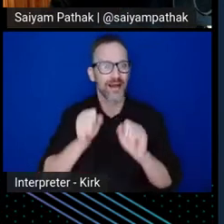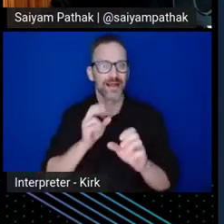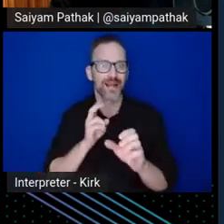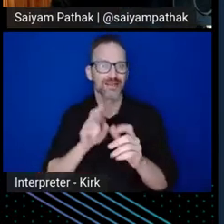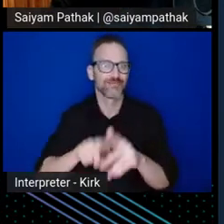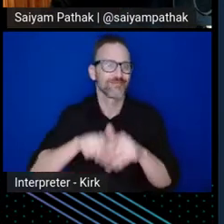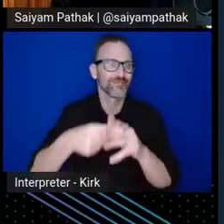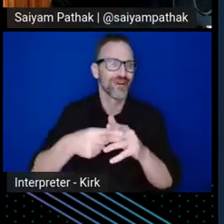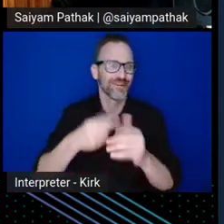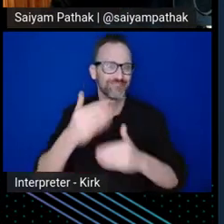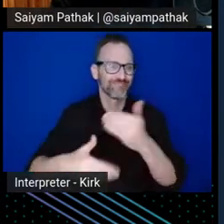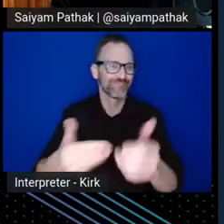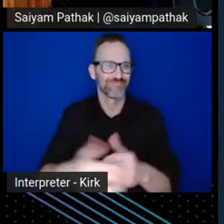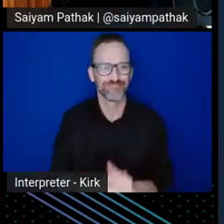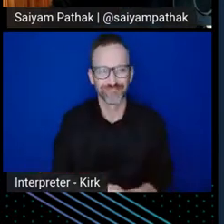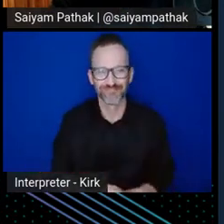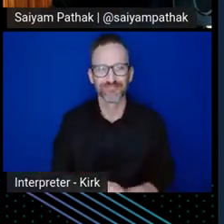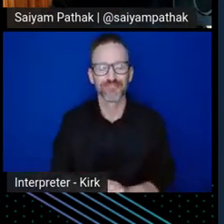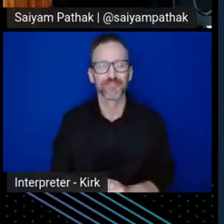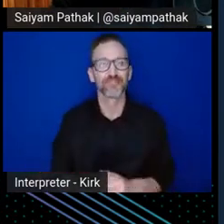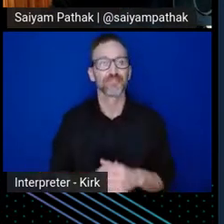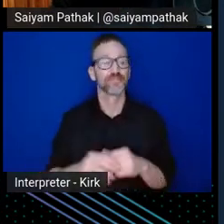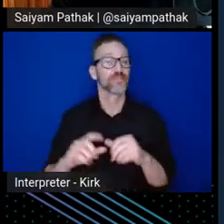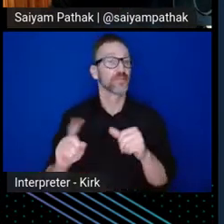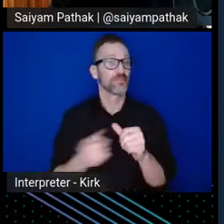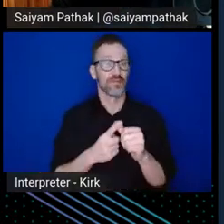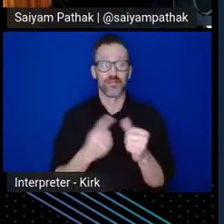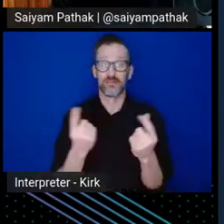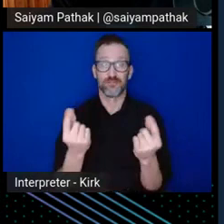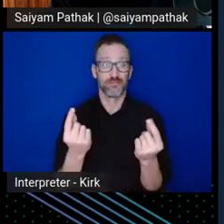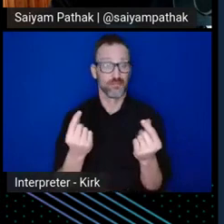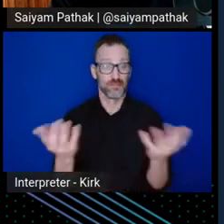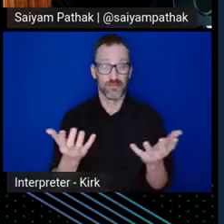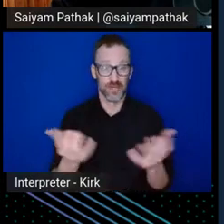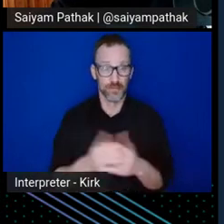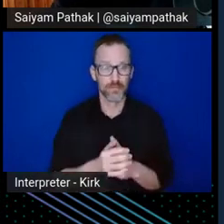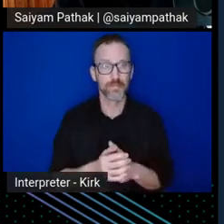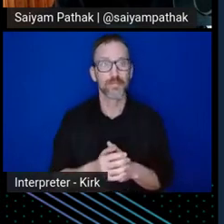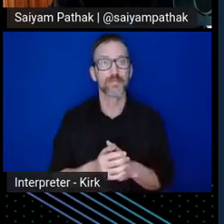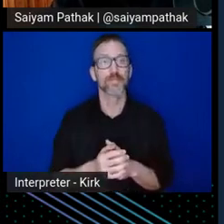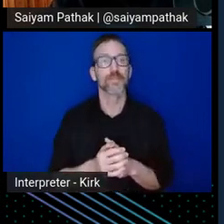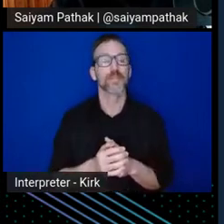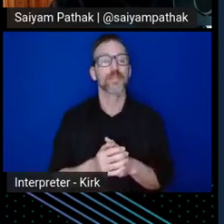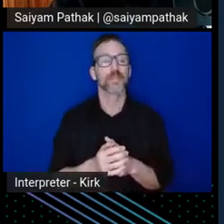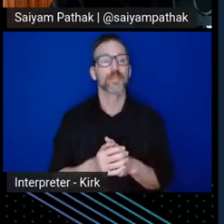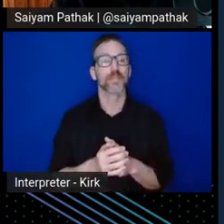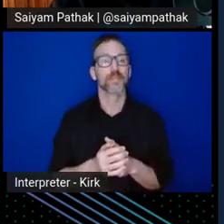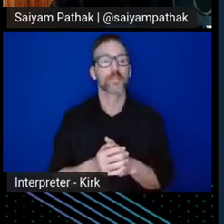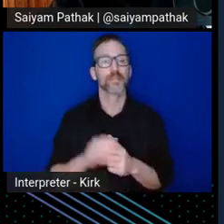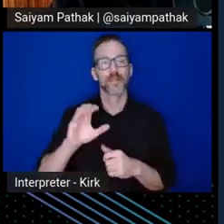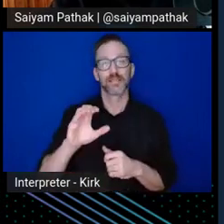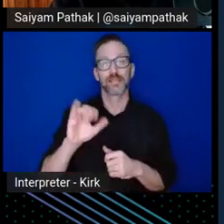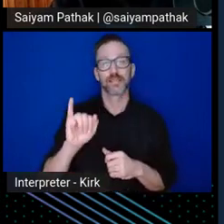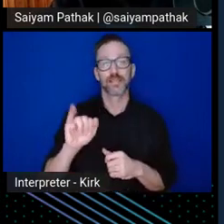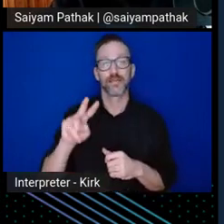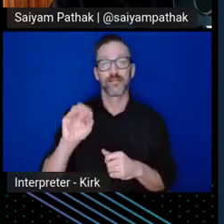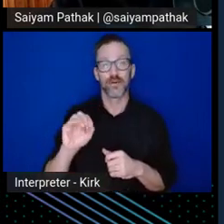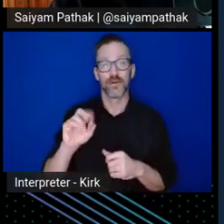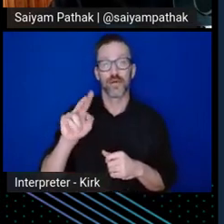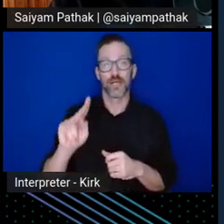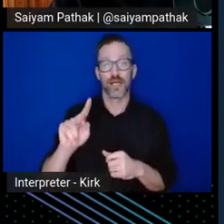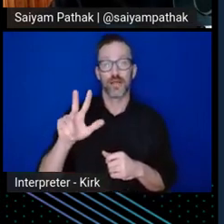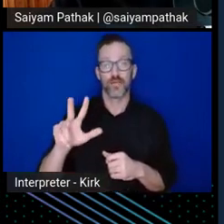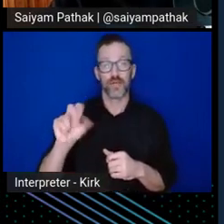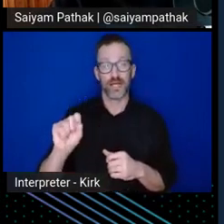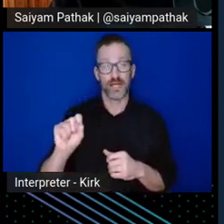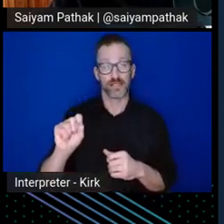So what we'll do is, the first step that we'll do is we'll do a Civo K3s create. So I'm using the